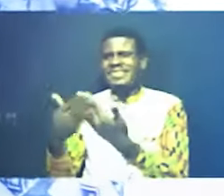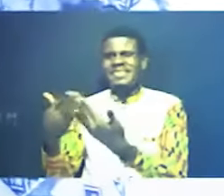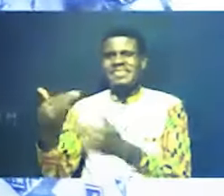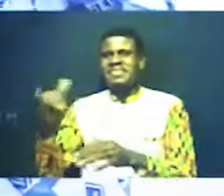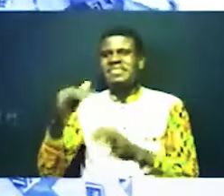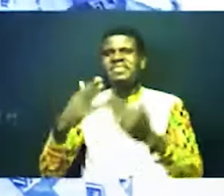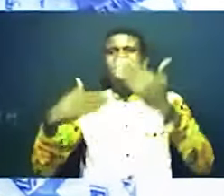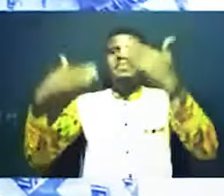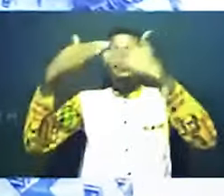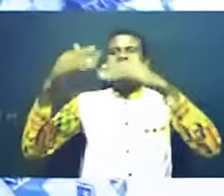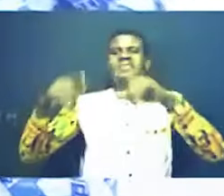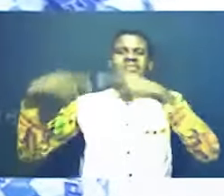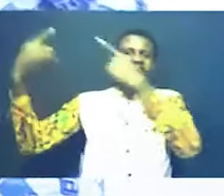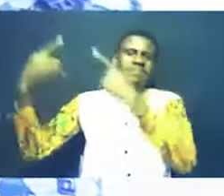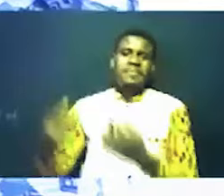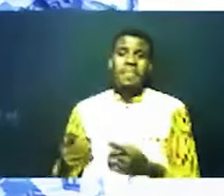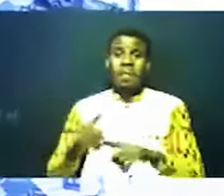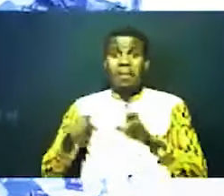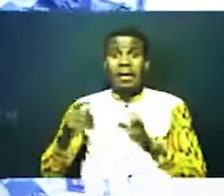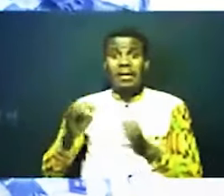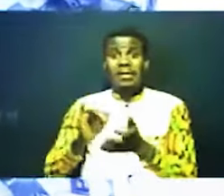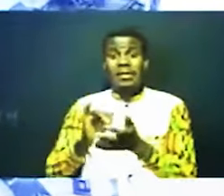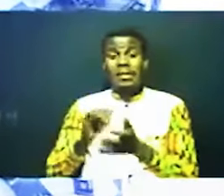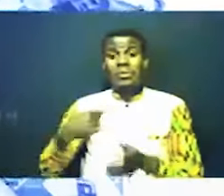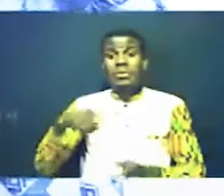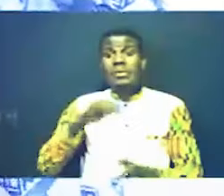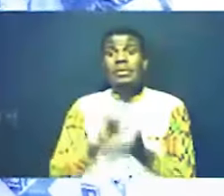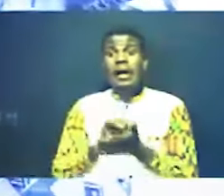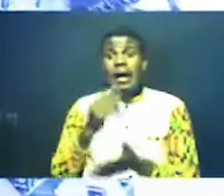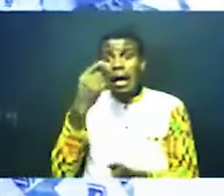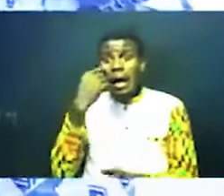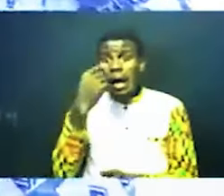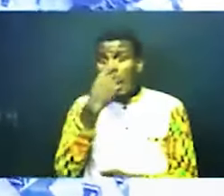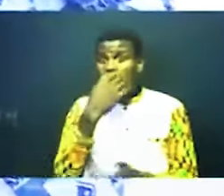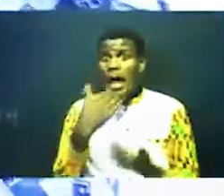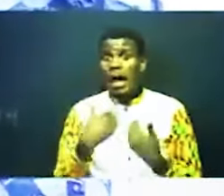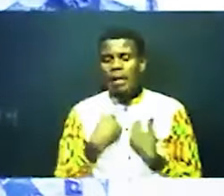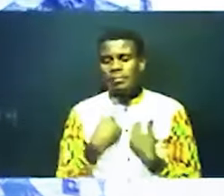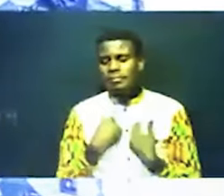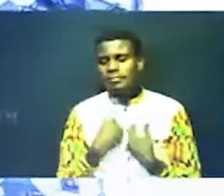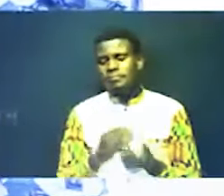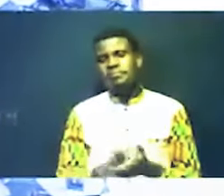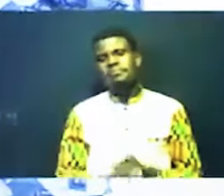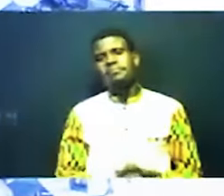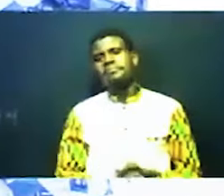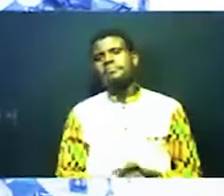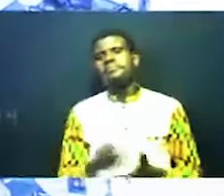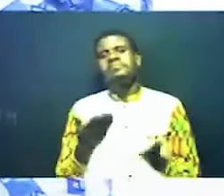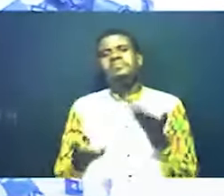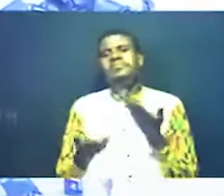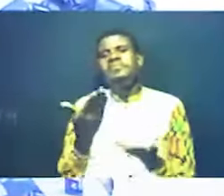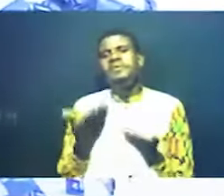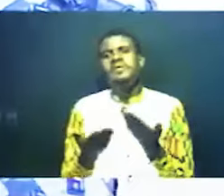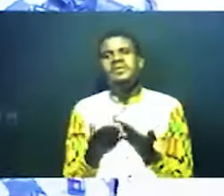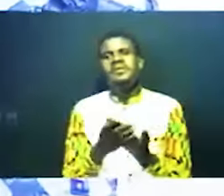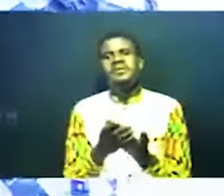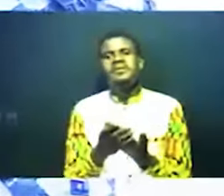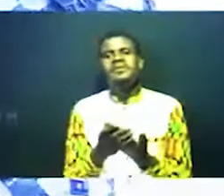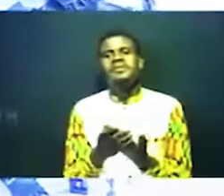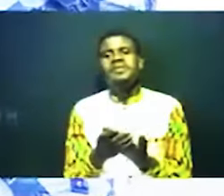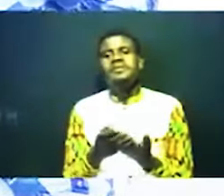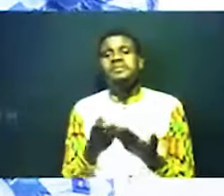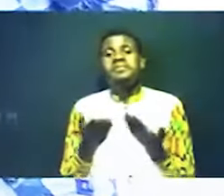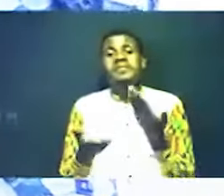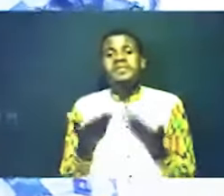That those of us who have eyes. Maybe one day he has to treat the topic, blessed